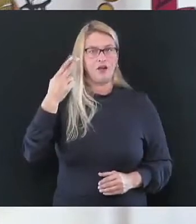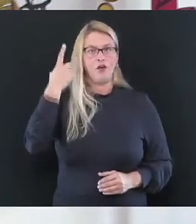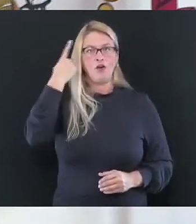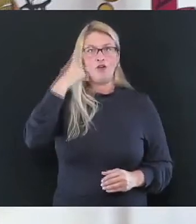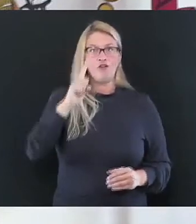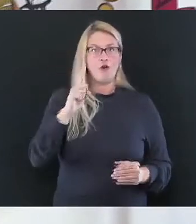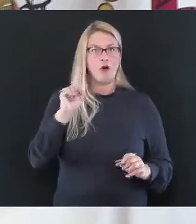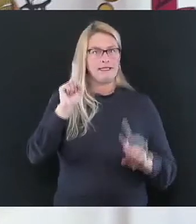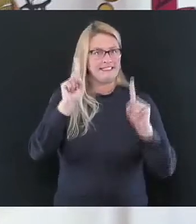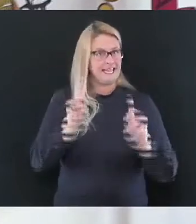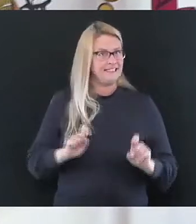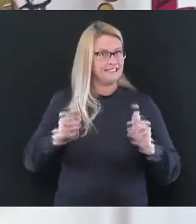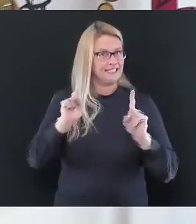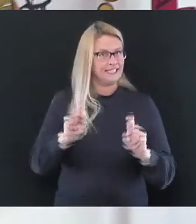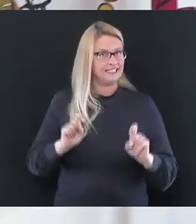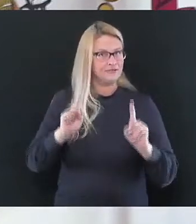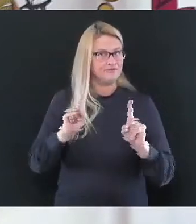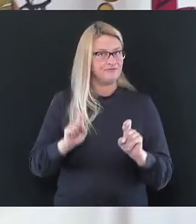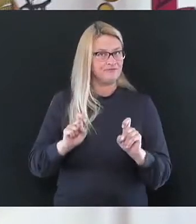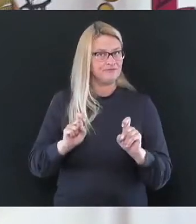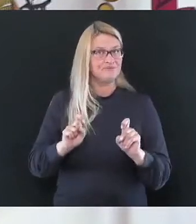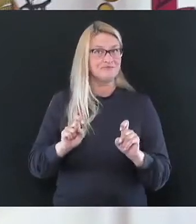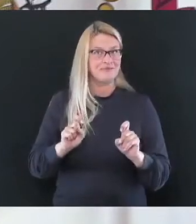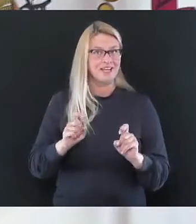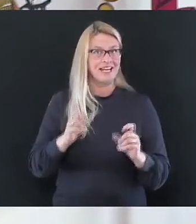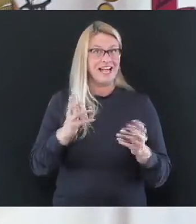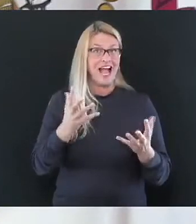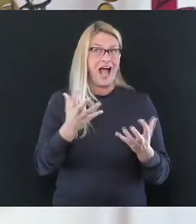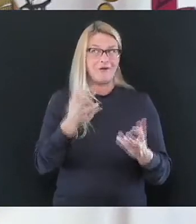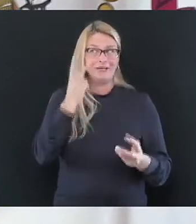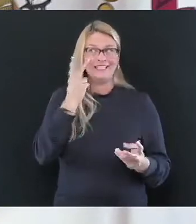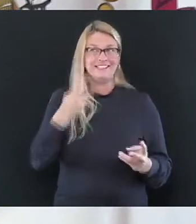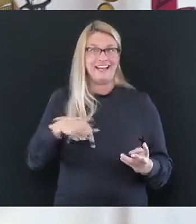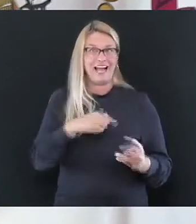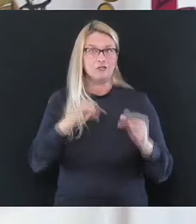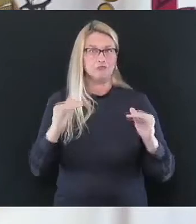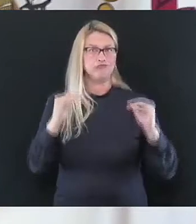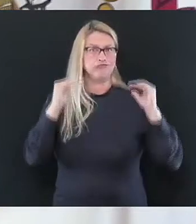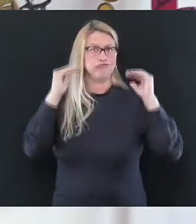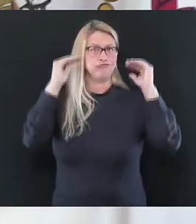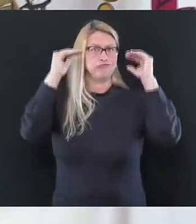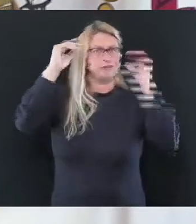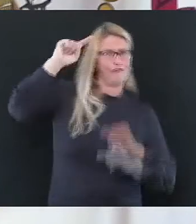testing. I'd love to see us tied for first. We